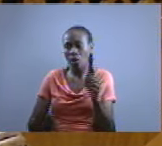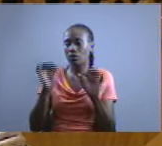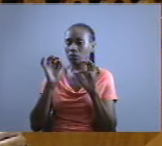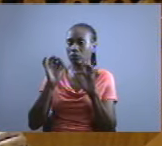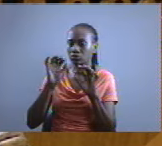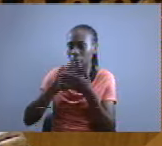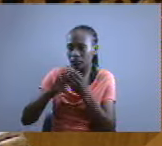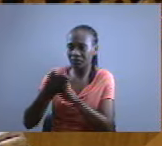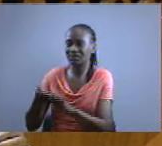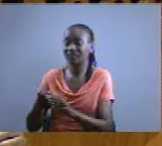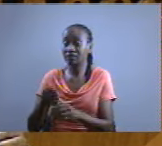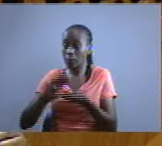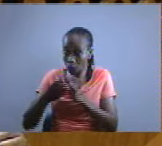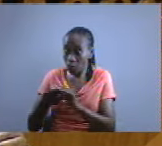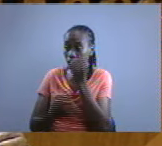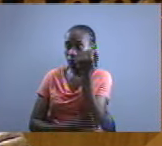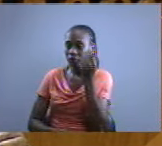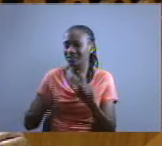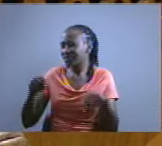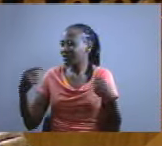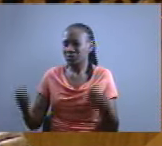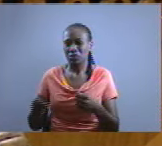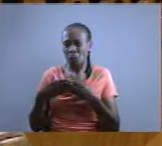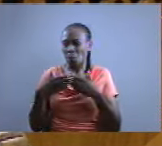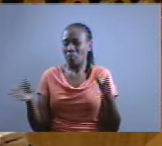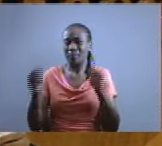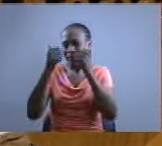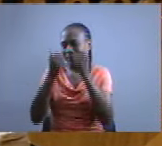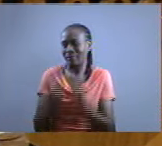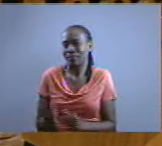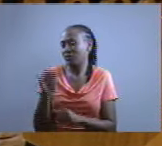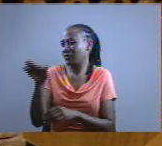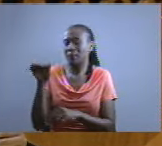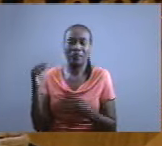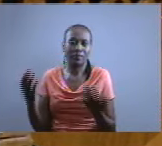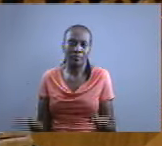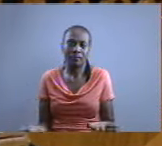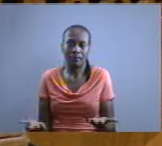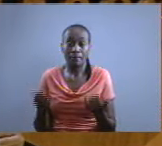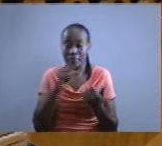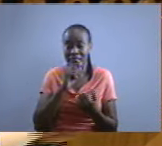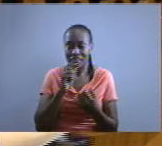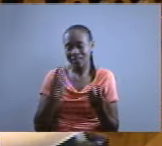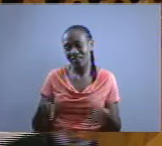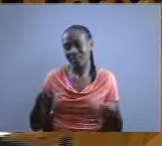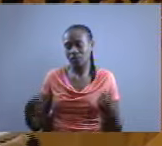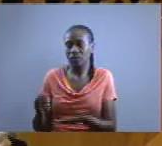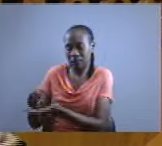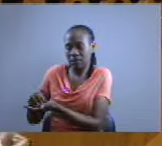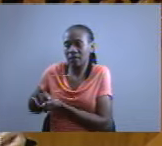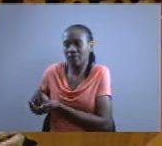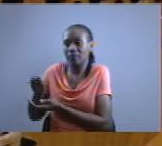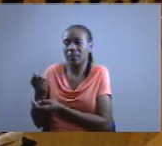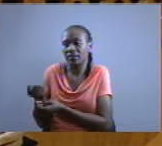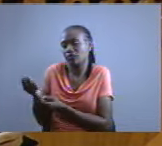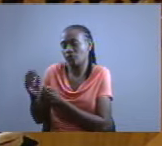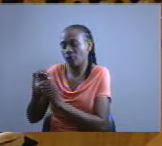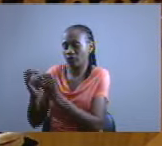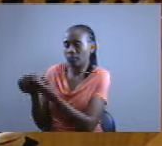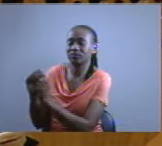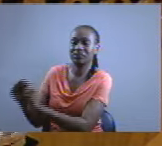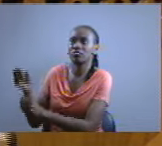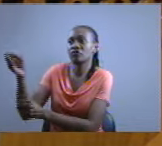who cannot afford to open a bank account, and in that fact, they cannot put aside some saving for their families in